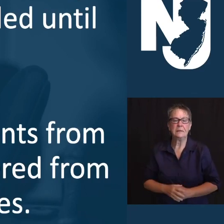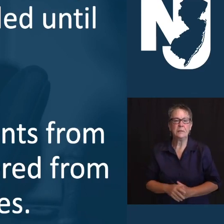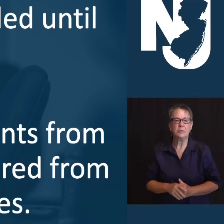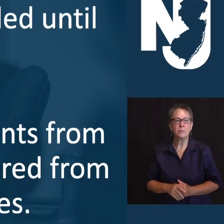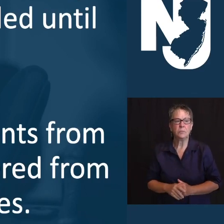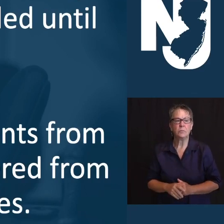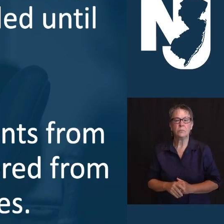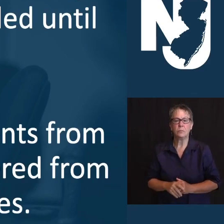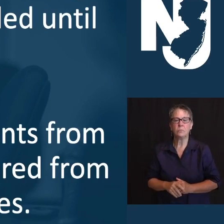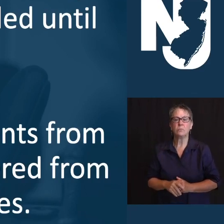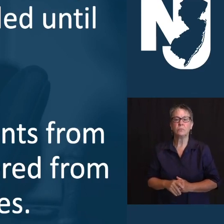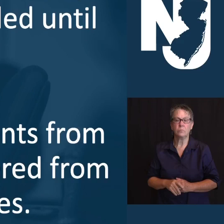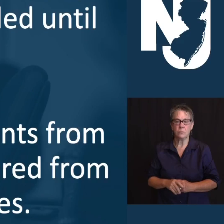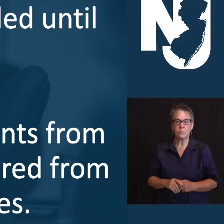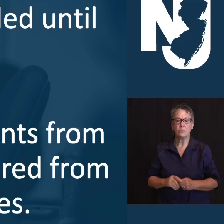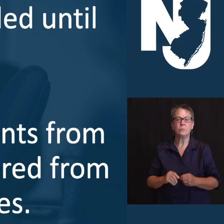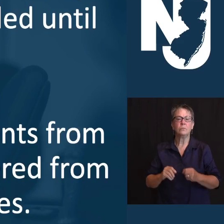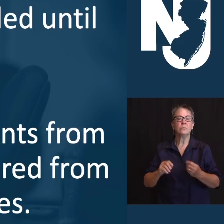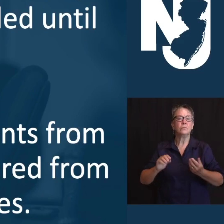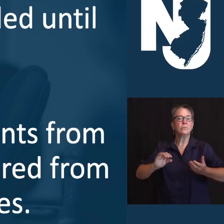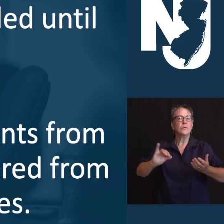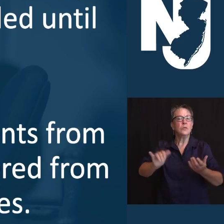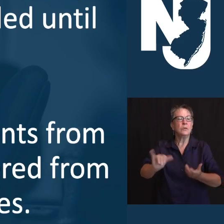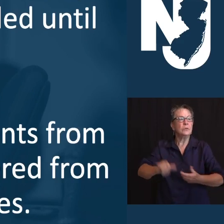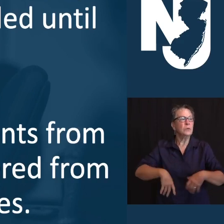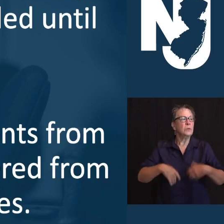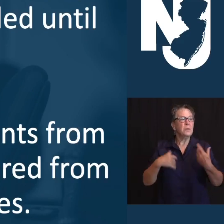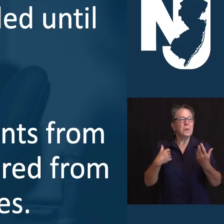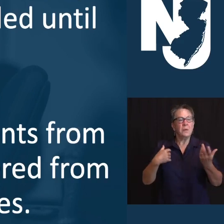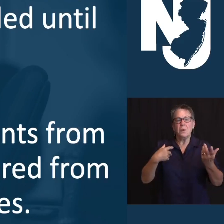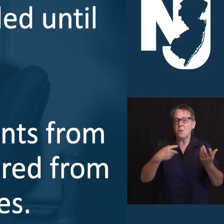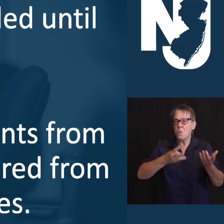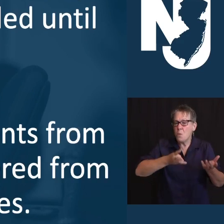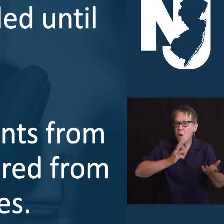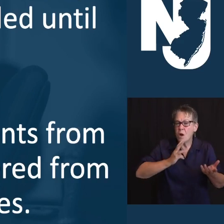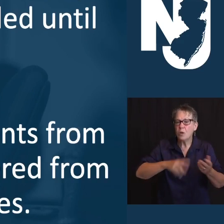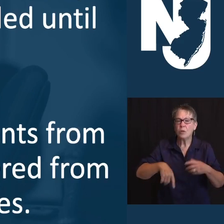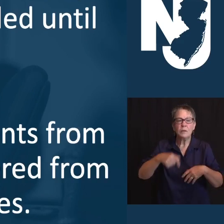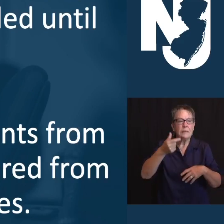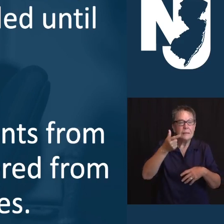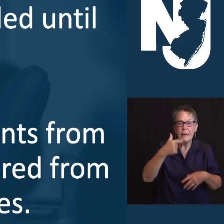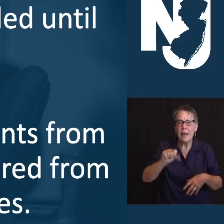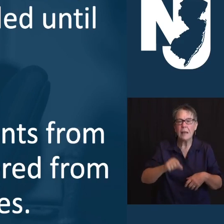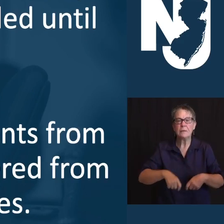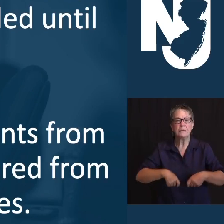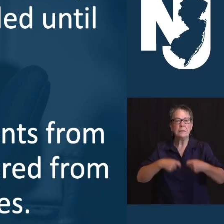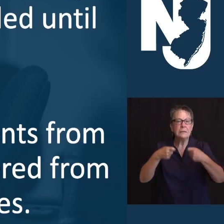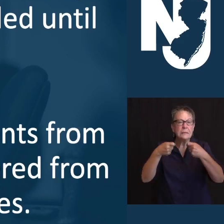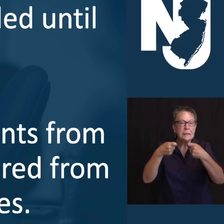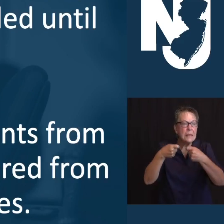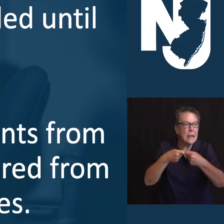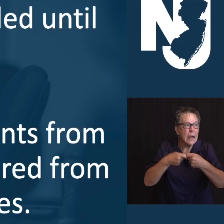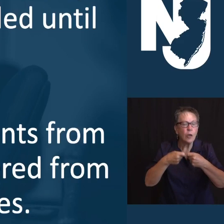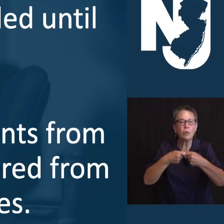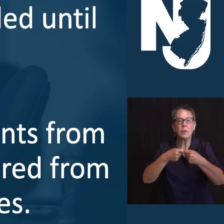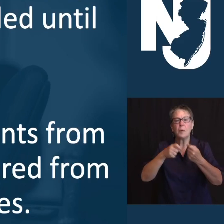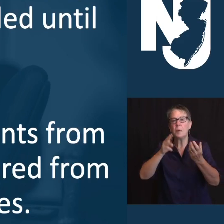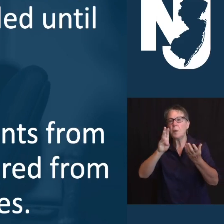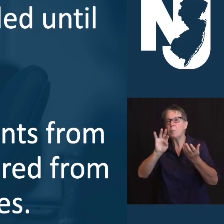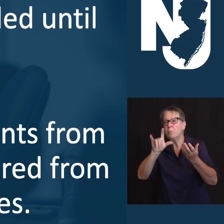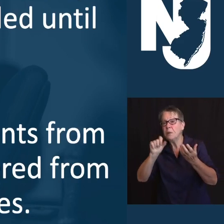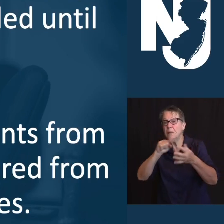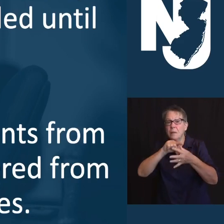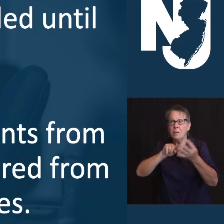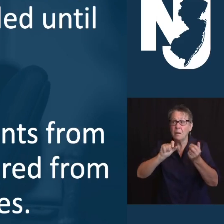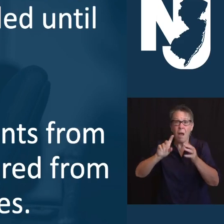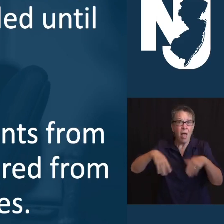of the moratorium against service shutoffs. This voluntary moratorium now runs through October 15th and applies